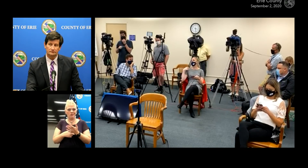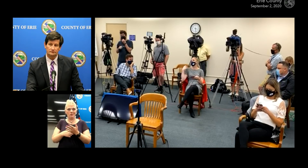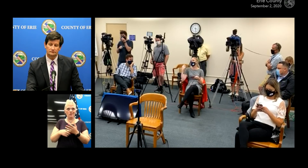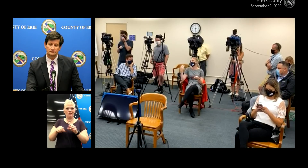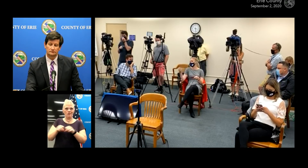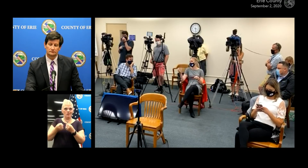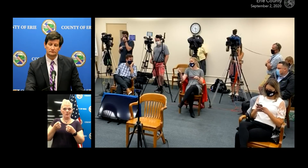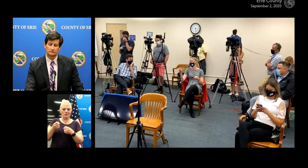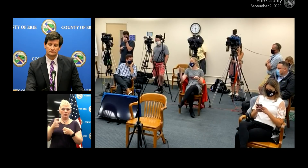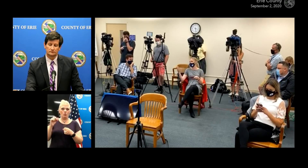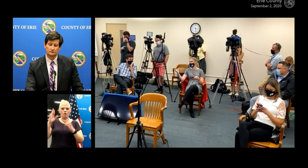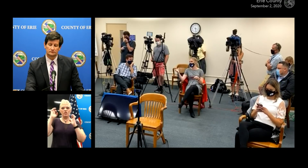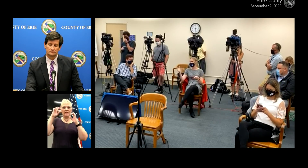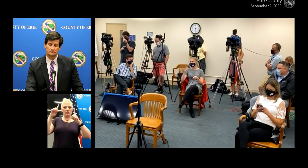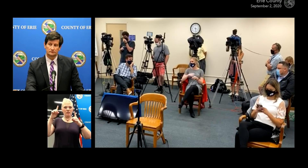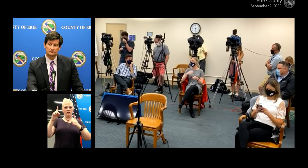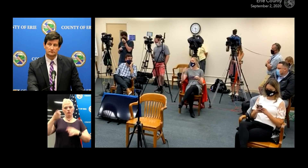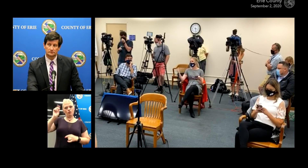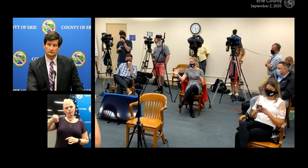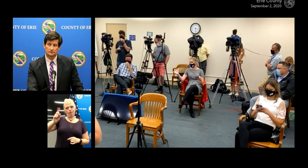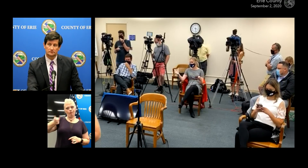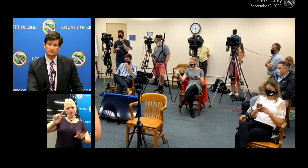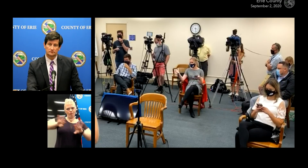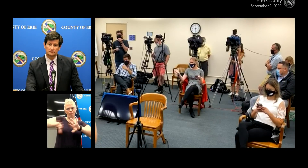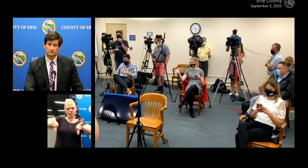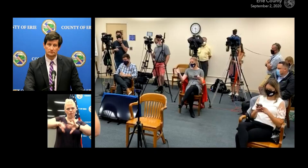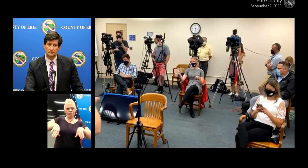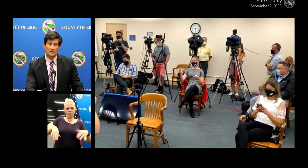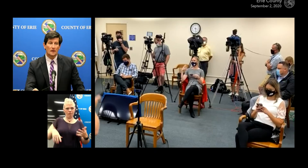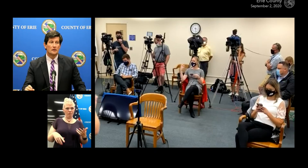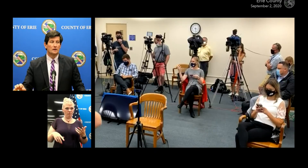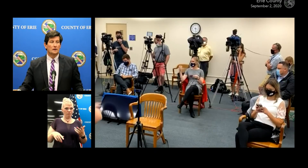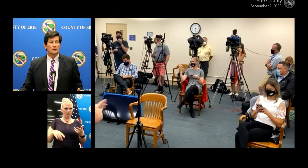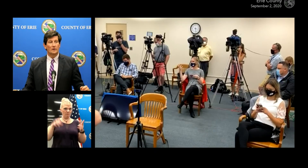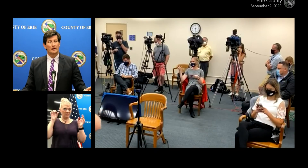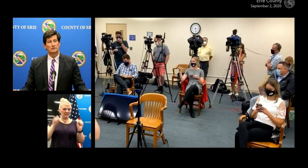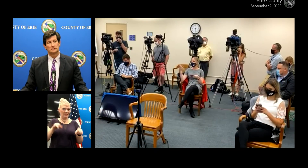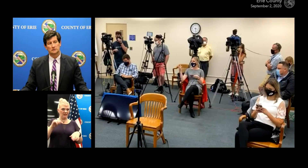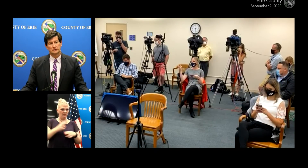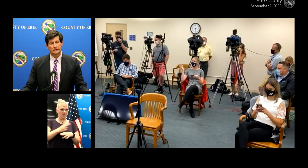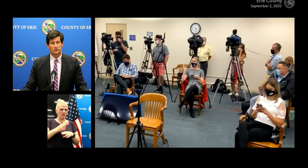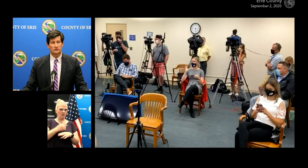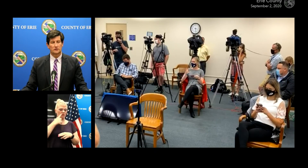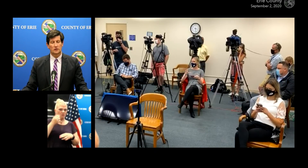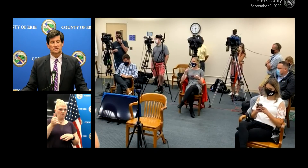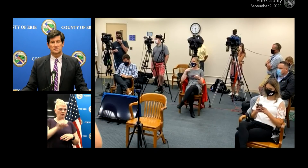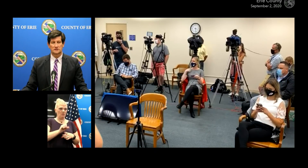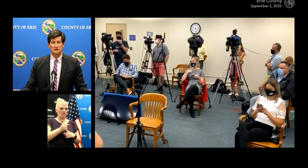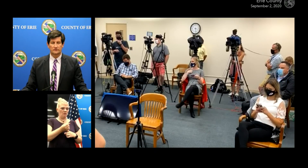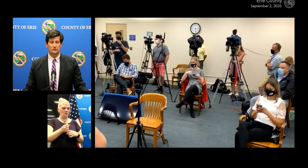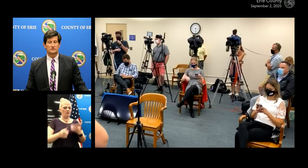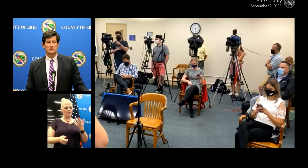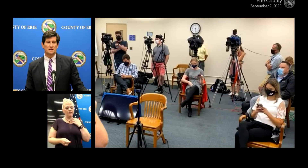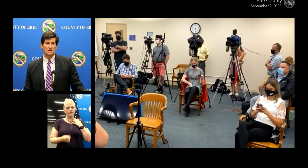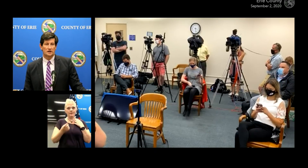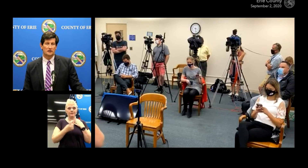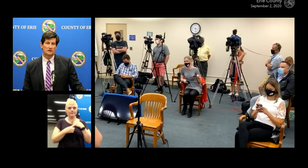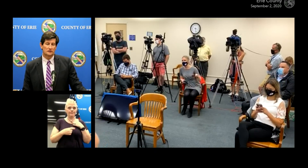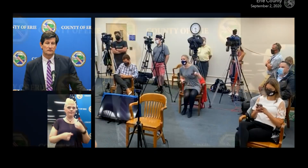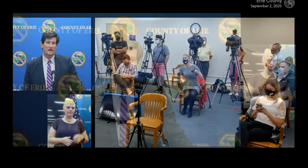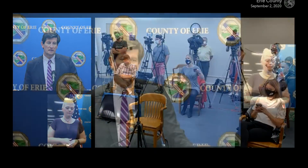educational opportunities to just tell people to disperse. Can that sort of same idea be used for other scenarios? The question is, if you